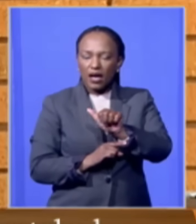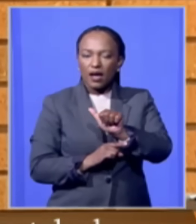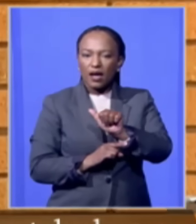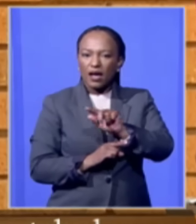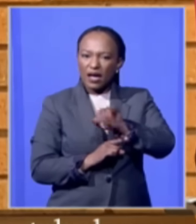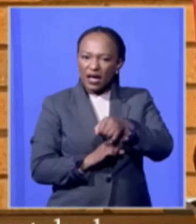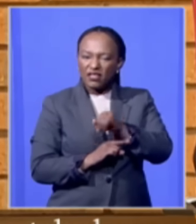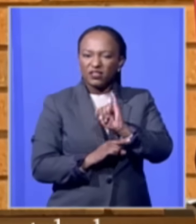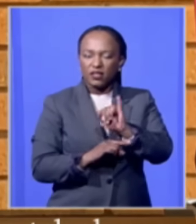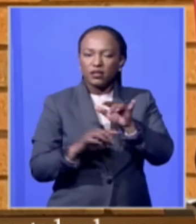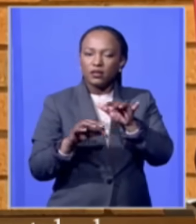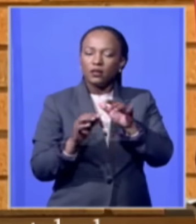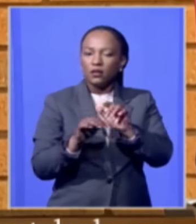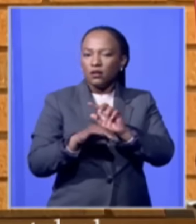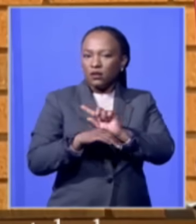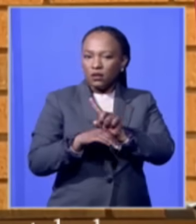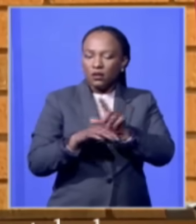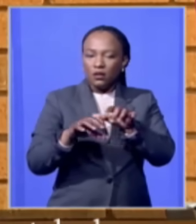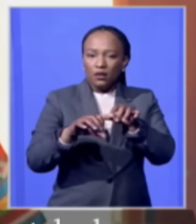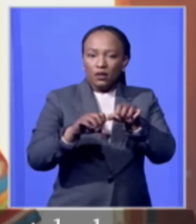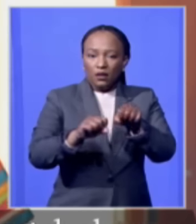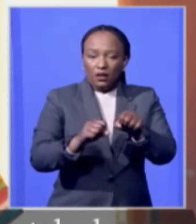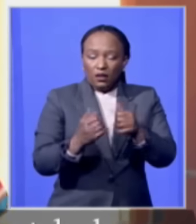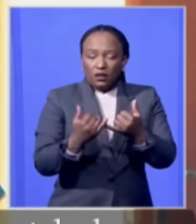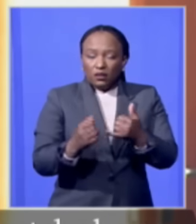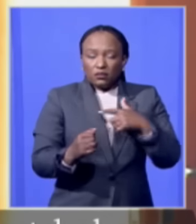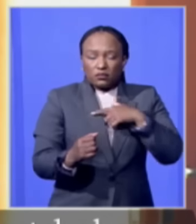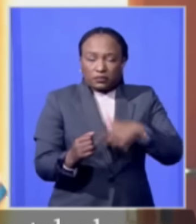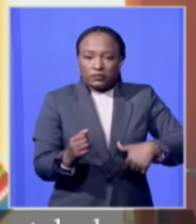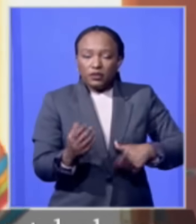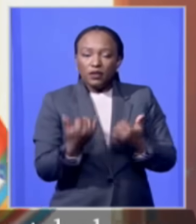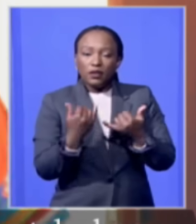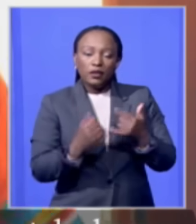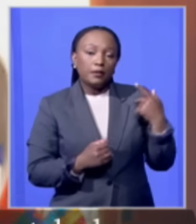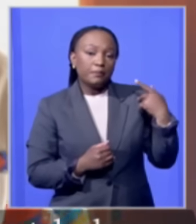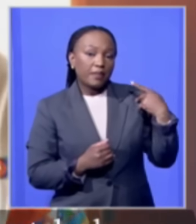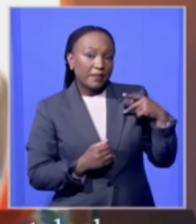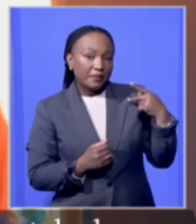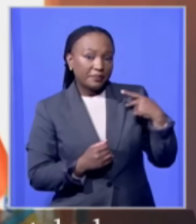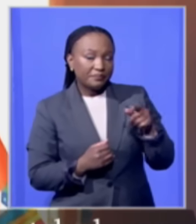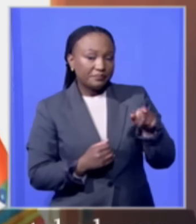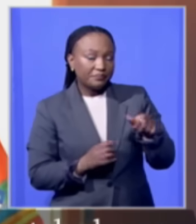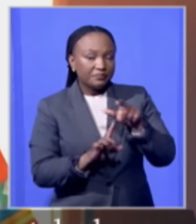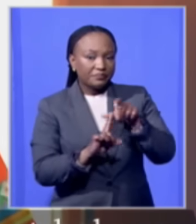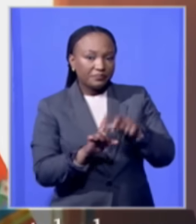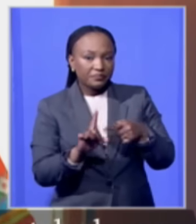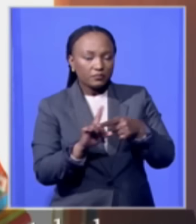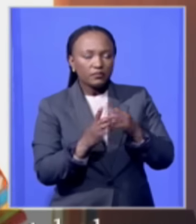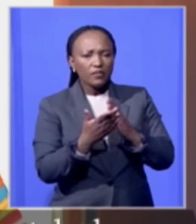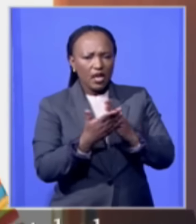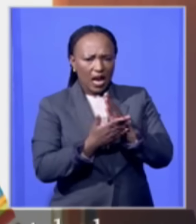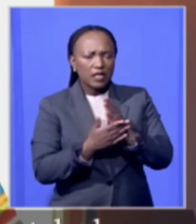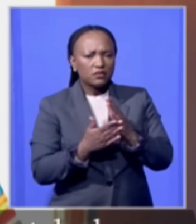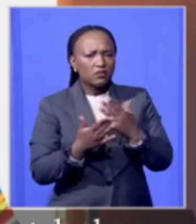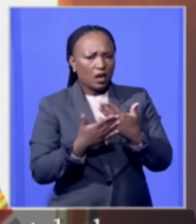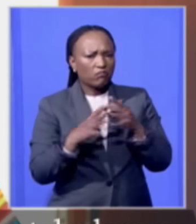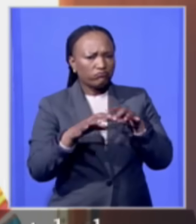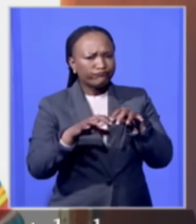fela ngwagola ka Manthole mopresidente o ile a tsebagatša kgošigatšana bjalo ka yo a nago le maloka a o tsorama setulo